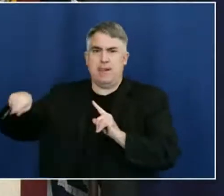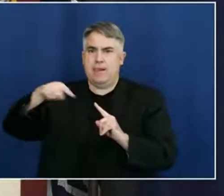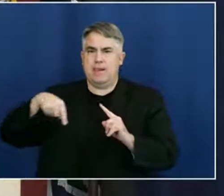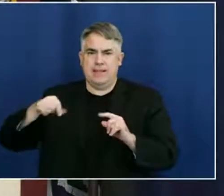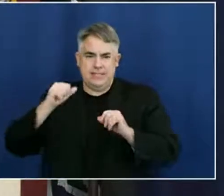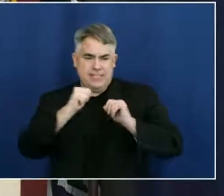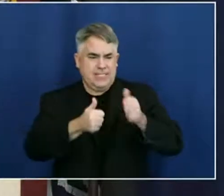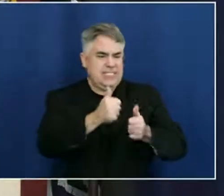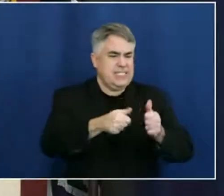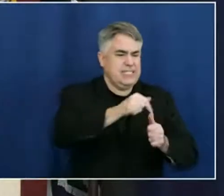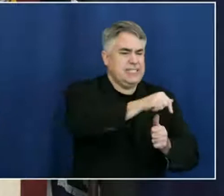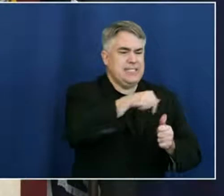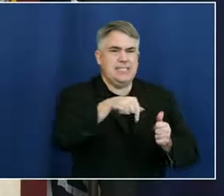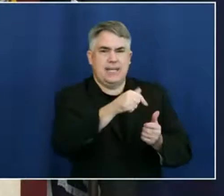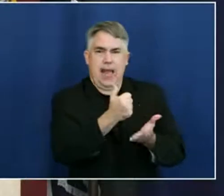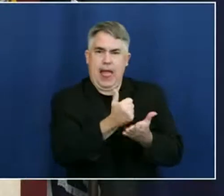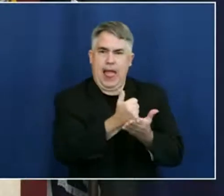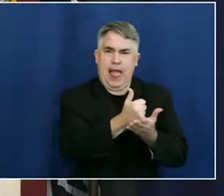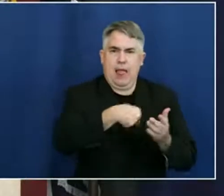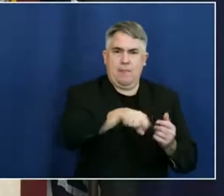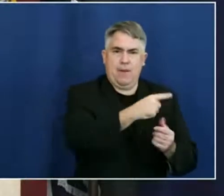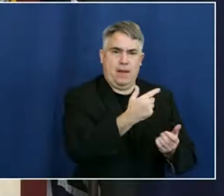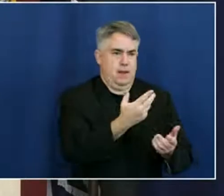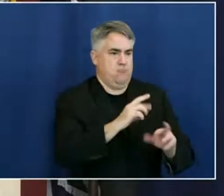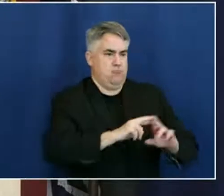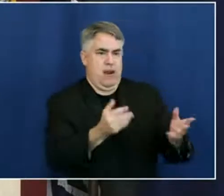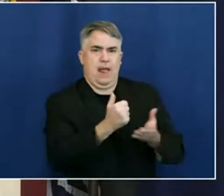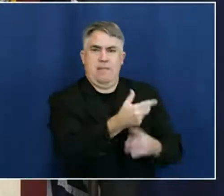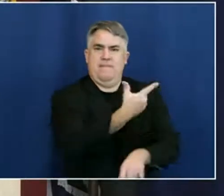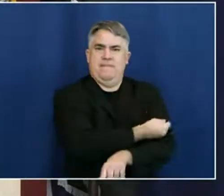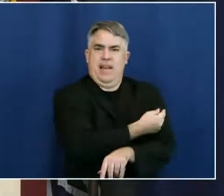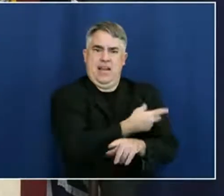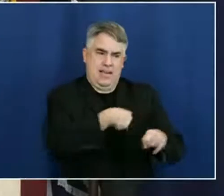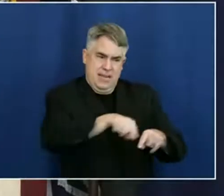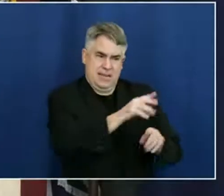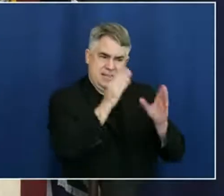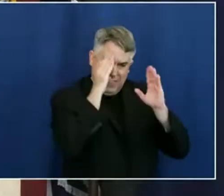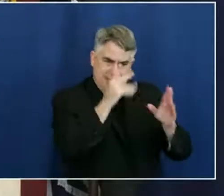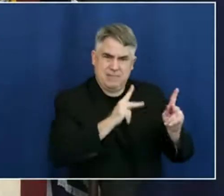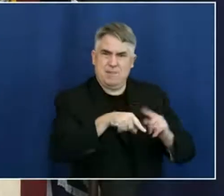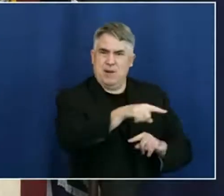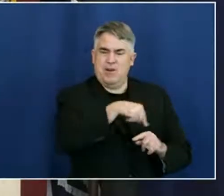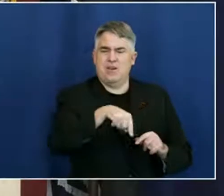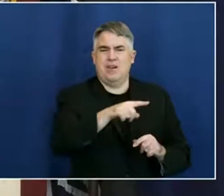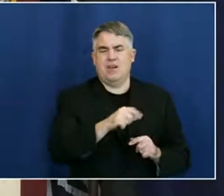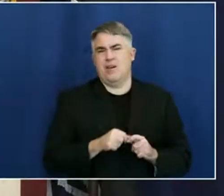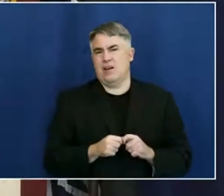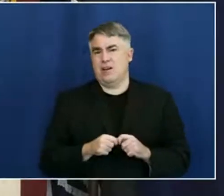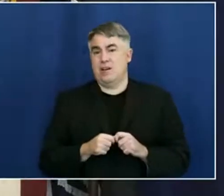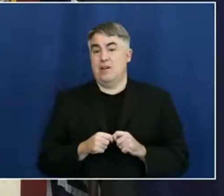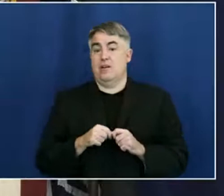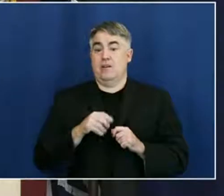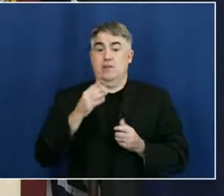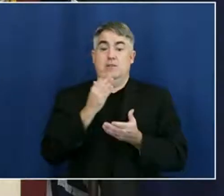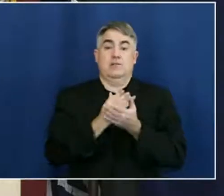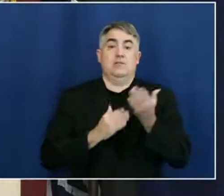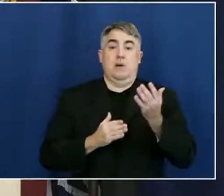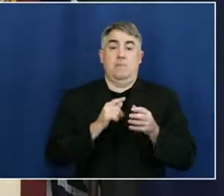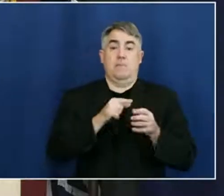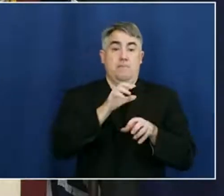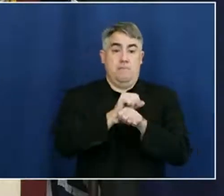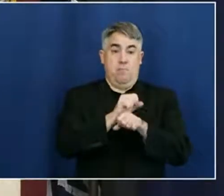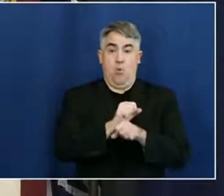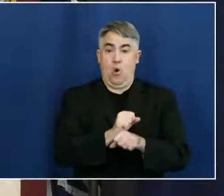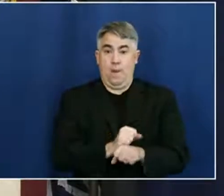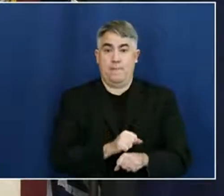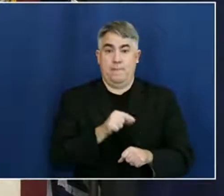they are doing vaccinations on a regular basis, along with the blocking of some of those appointments and teams of community healthcare